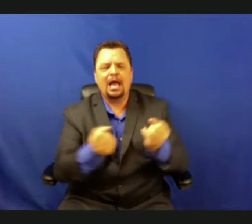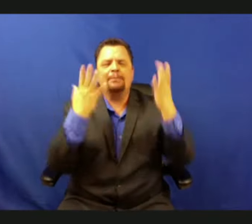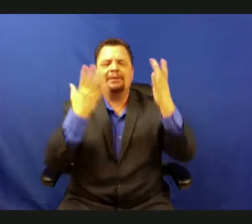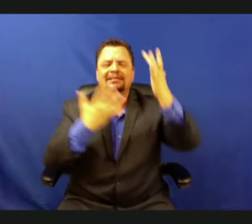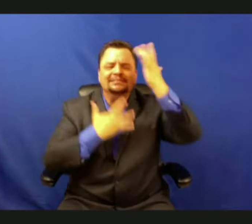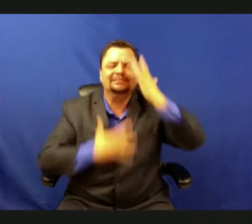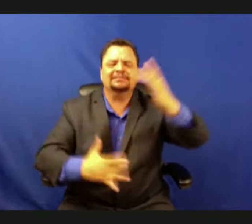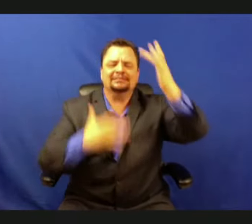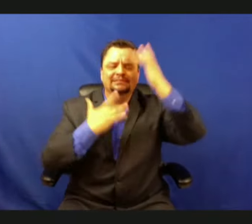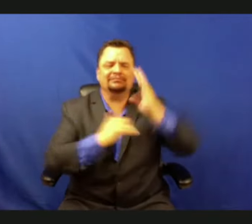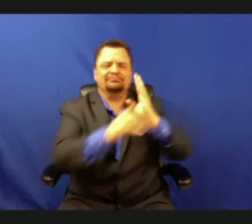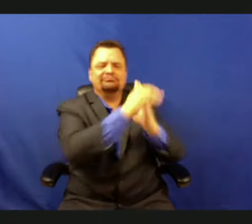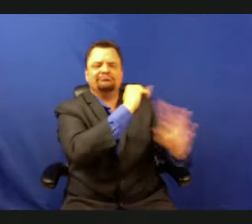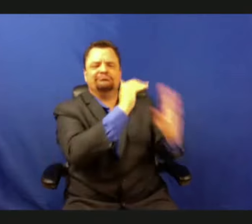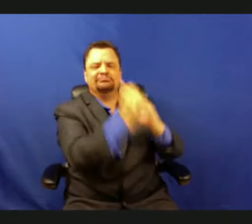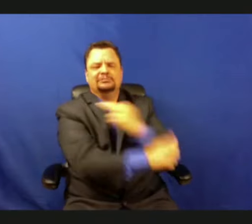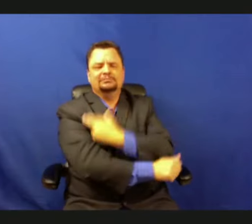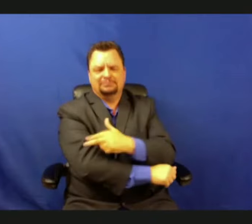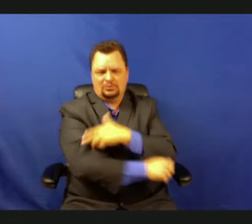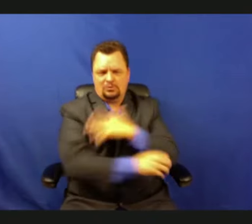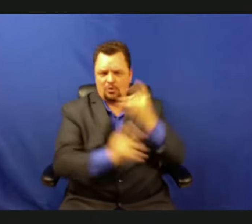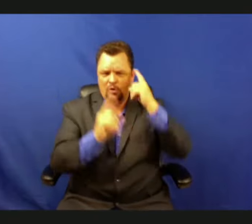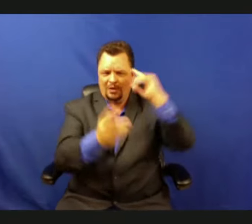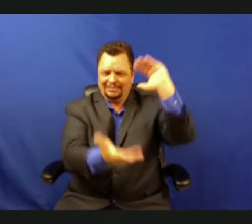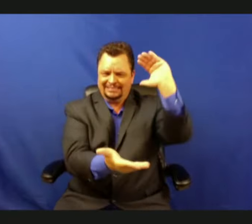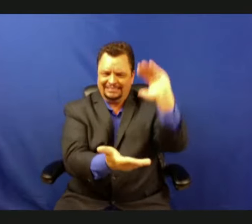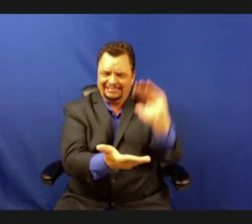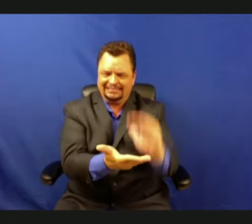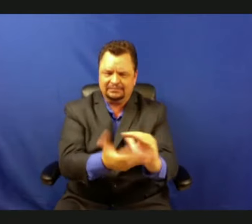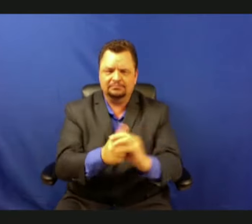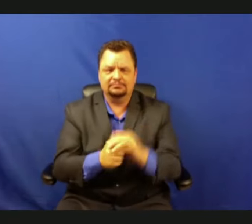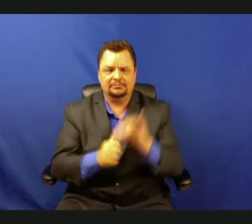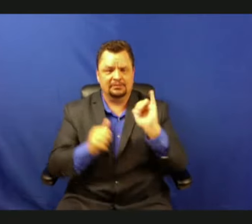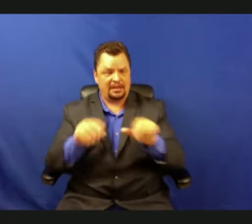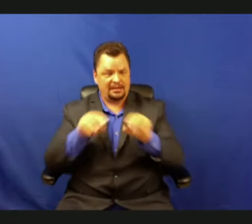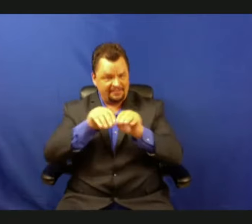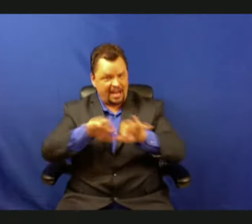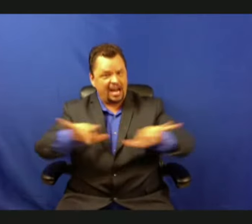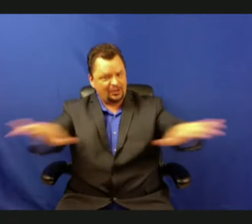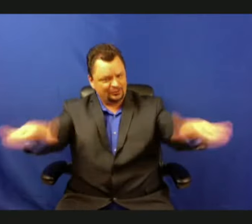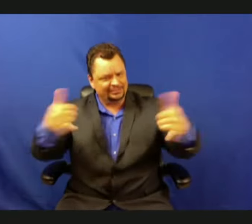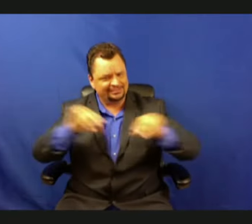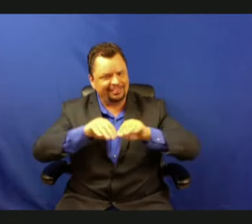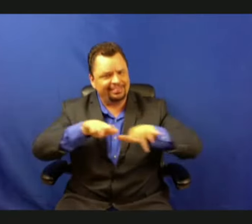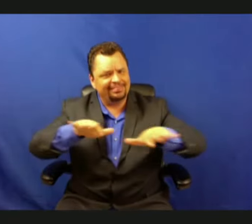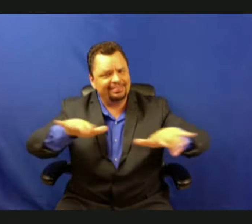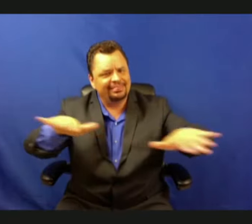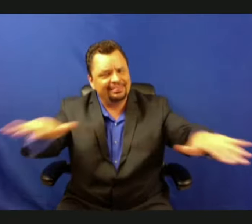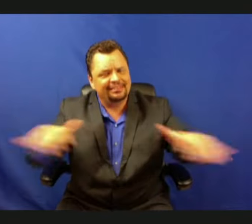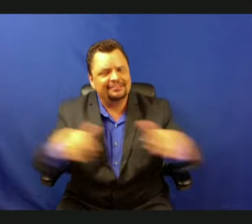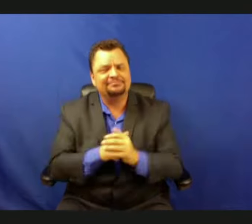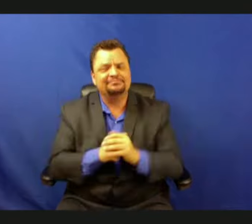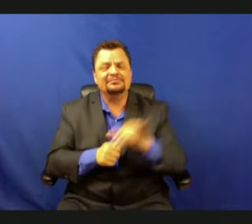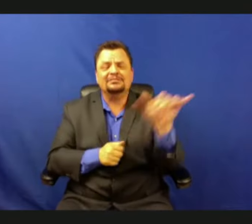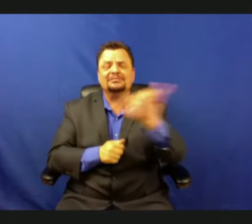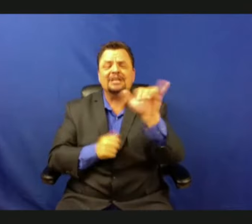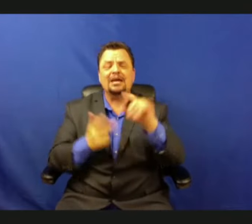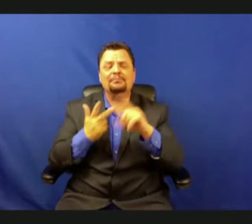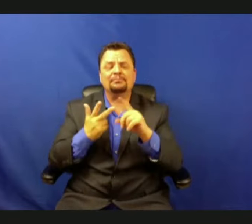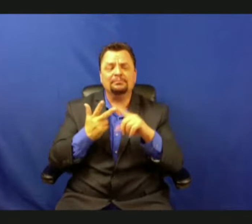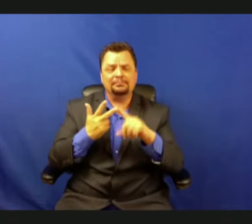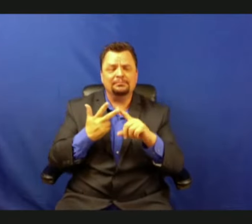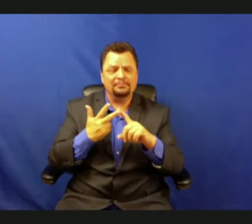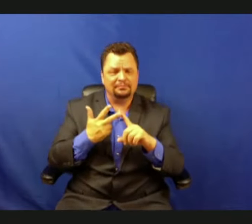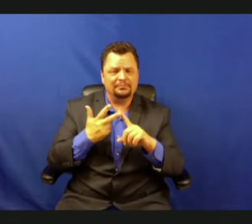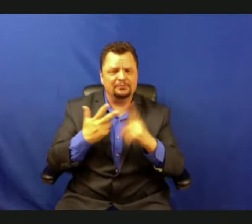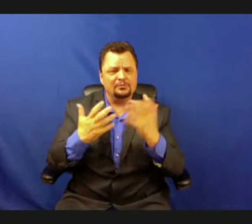disease. And secondly, some percentage of those mild to moderate incidences do develop into severe incidences, a